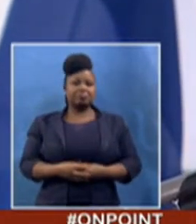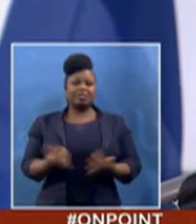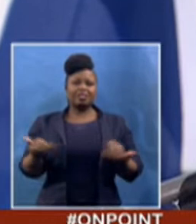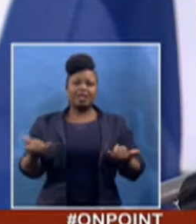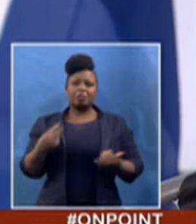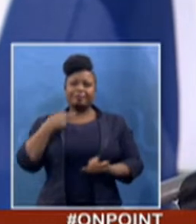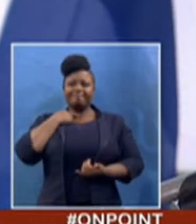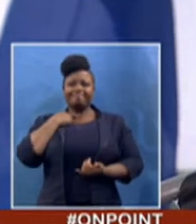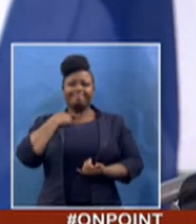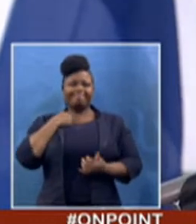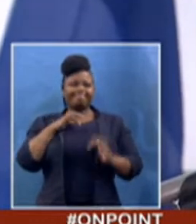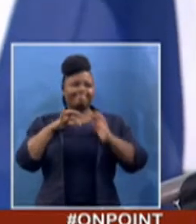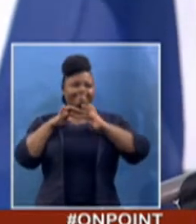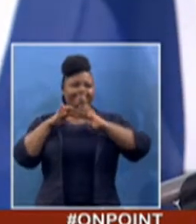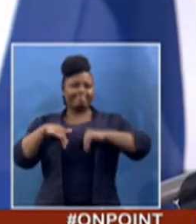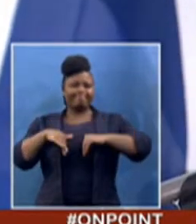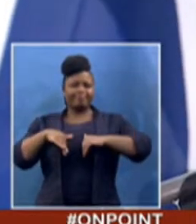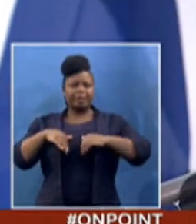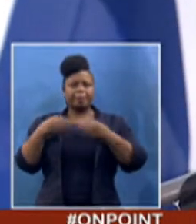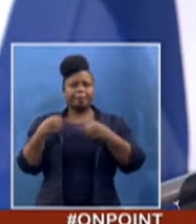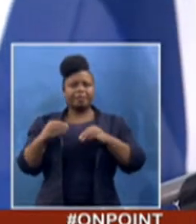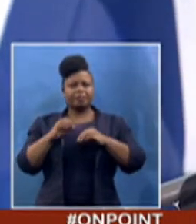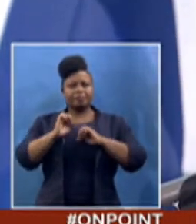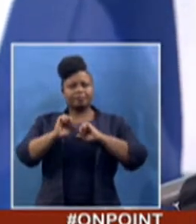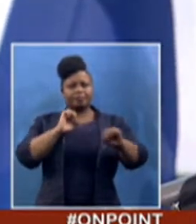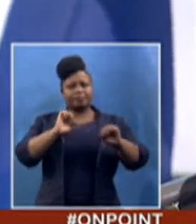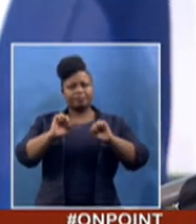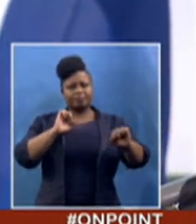tlameile hore ba kwale di business tsa bona.